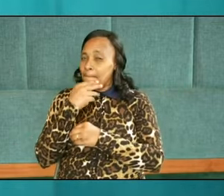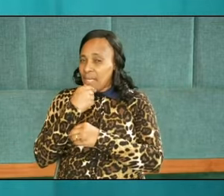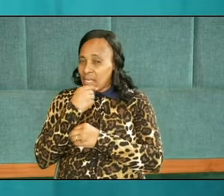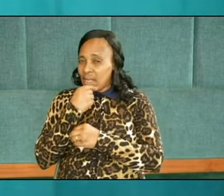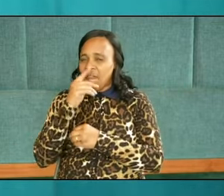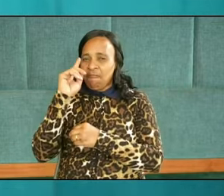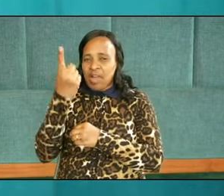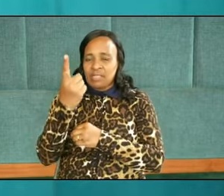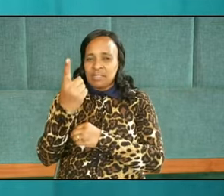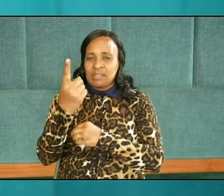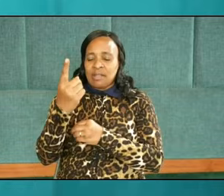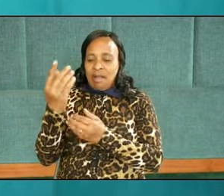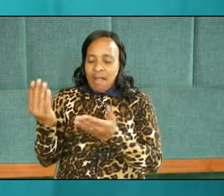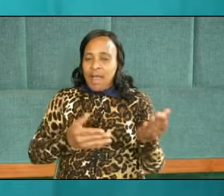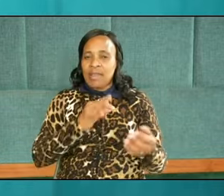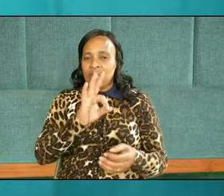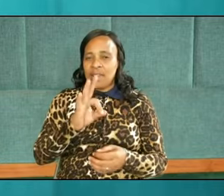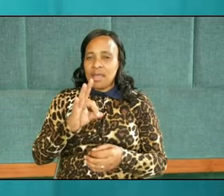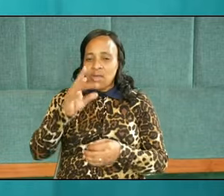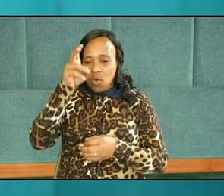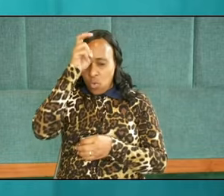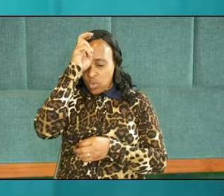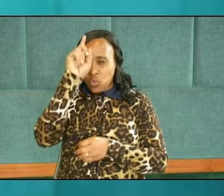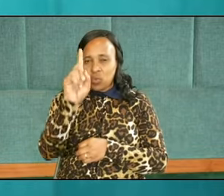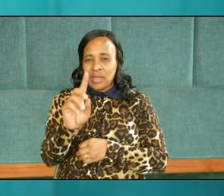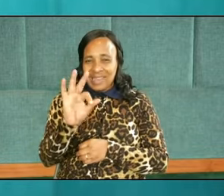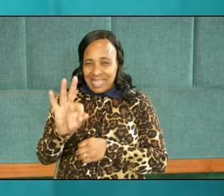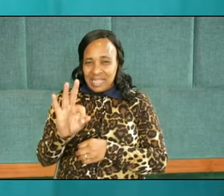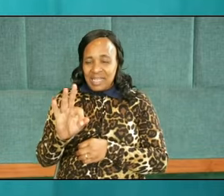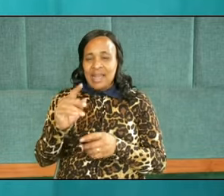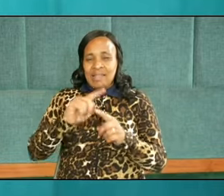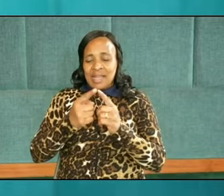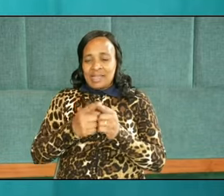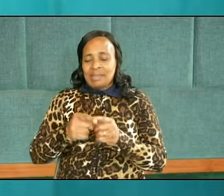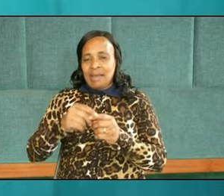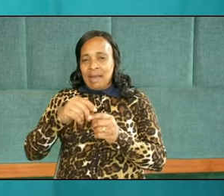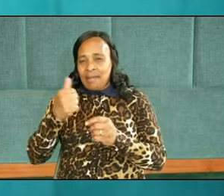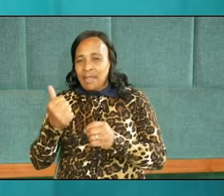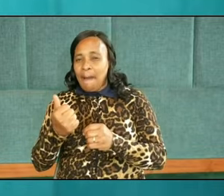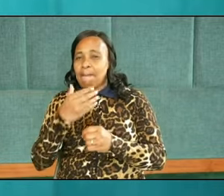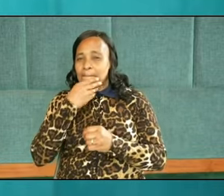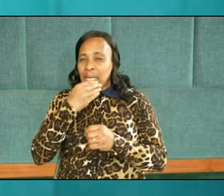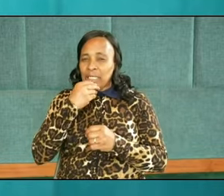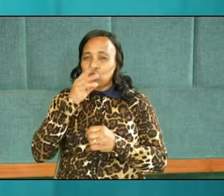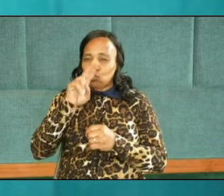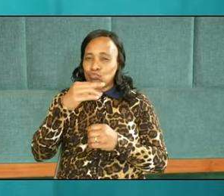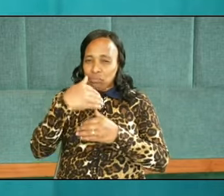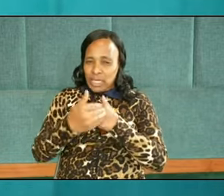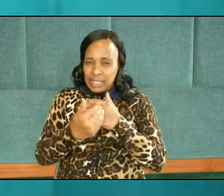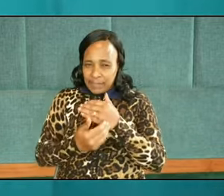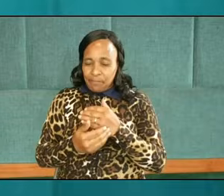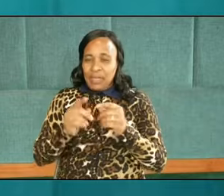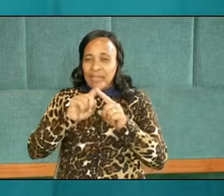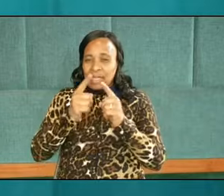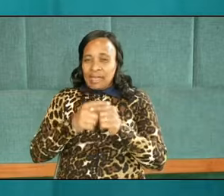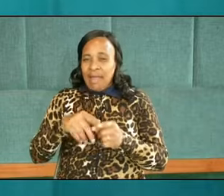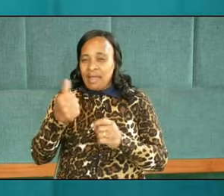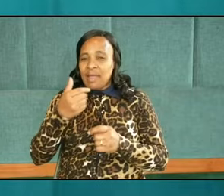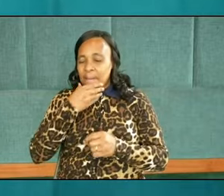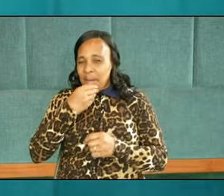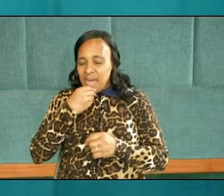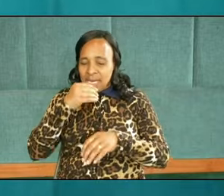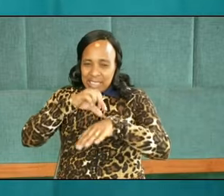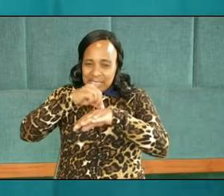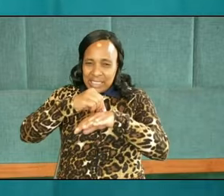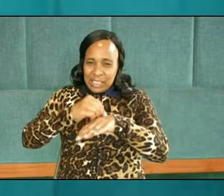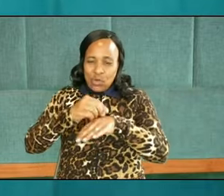would be carrying three young goats. The second man would be carrying three loaves of bread. And the third man would be carrying a skin of wine.